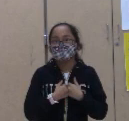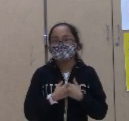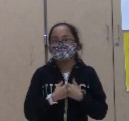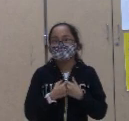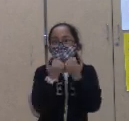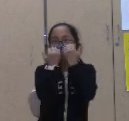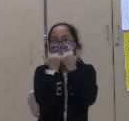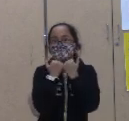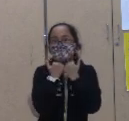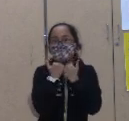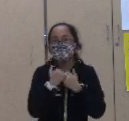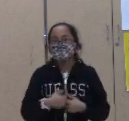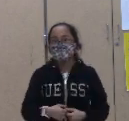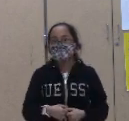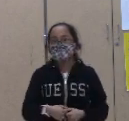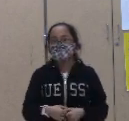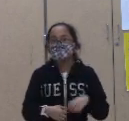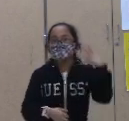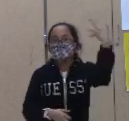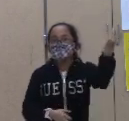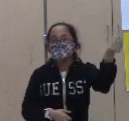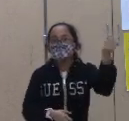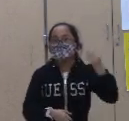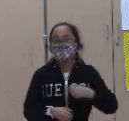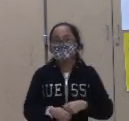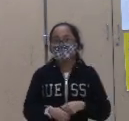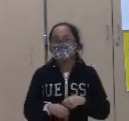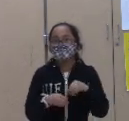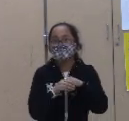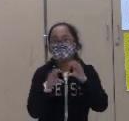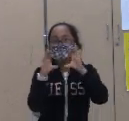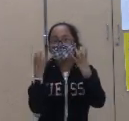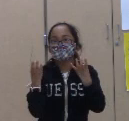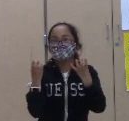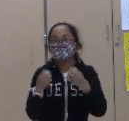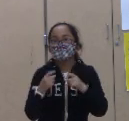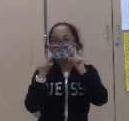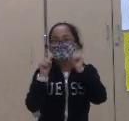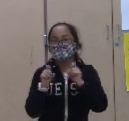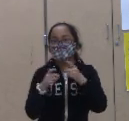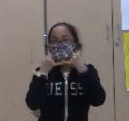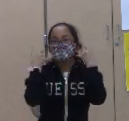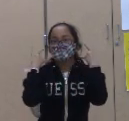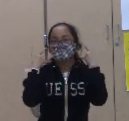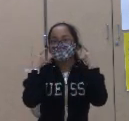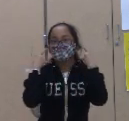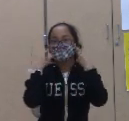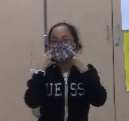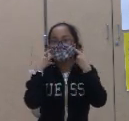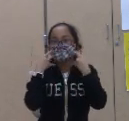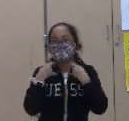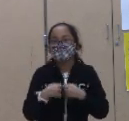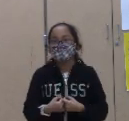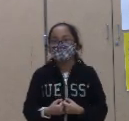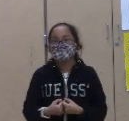duration of the school year, which is only about 4 weeks longer. Starting next year, our district superintendent says masks